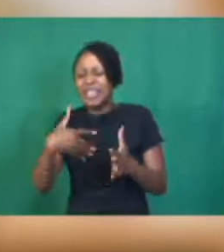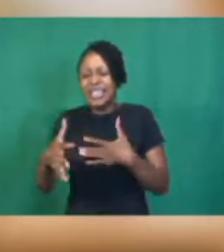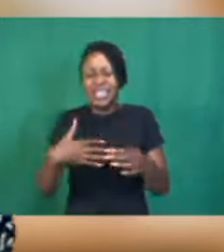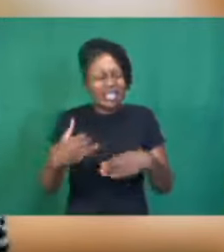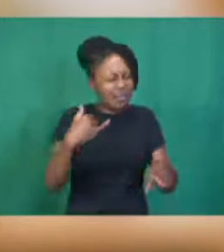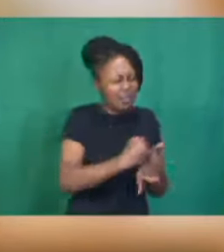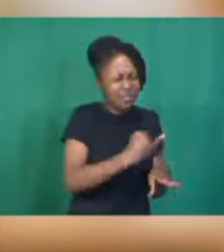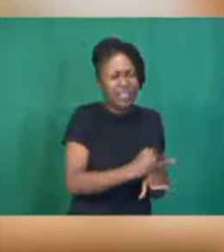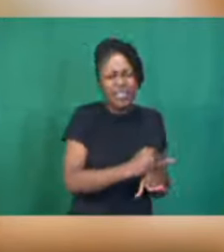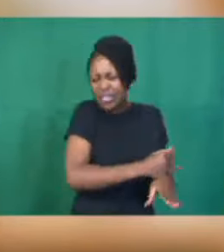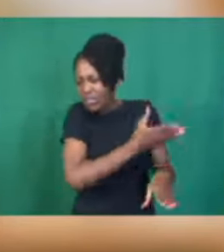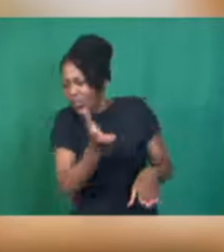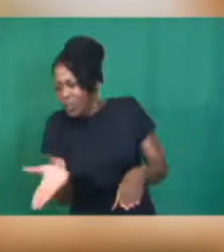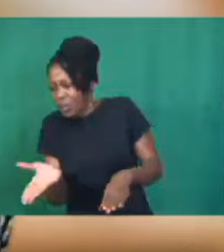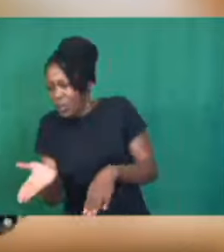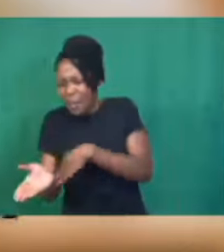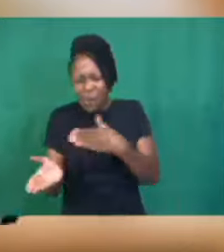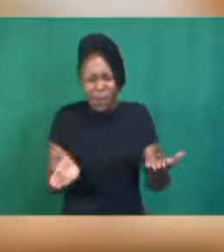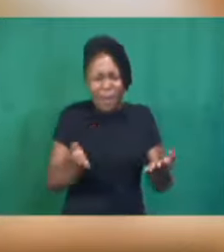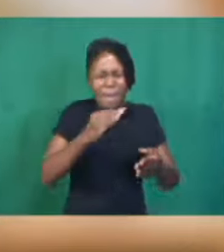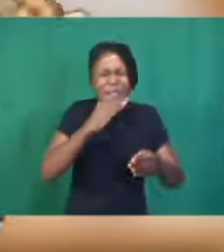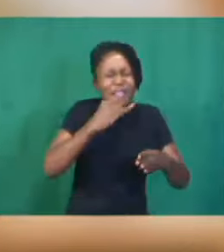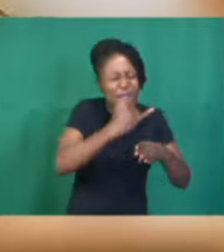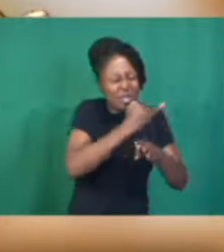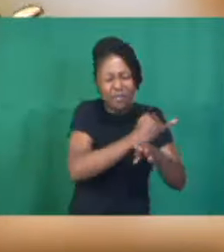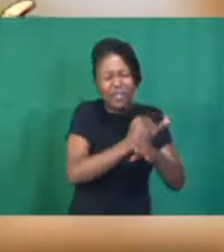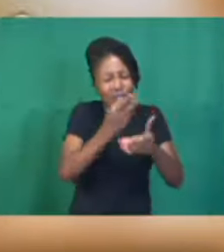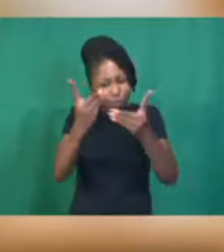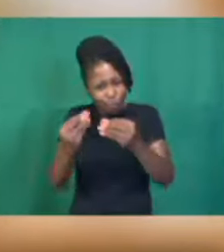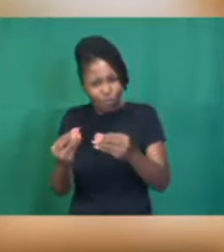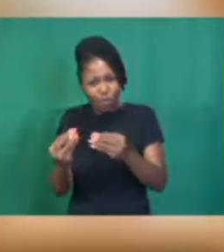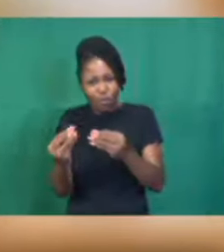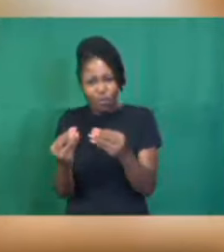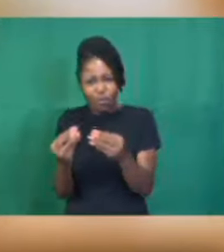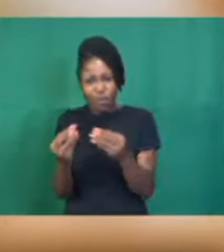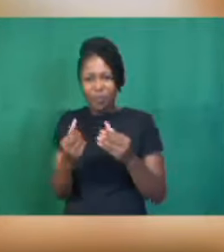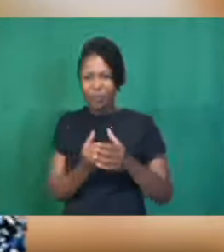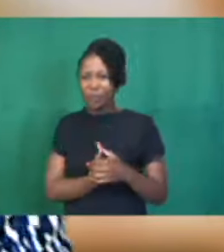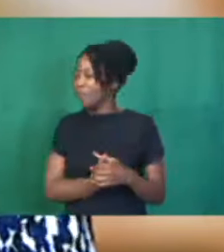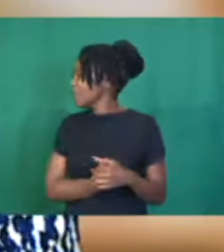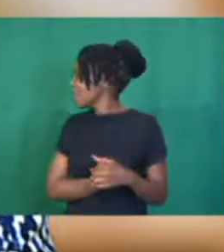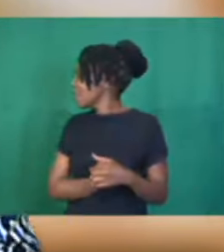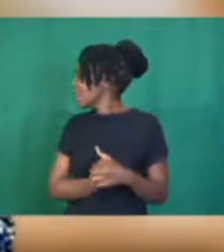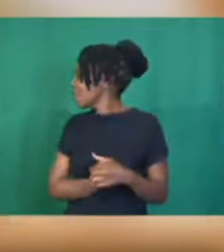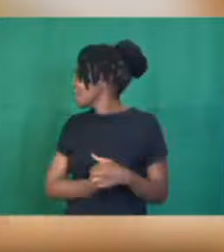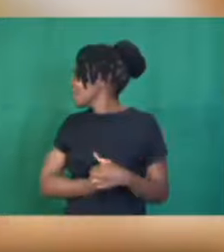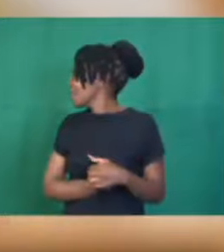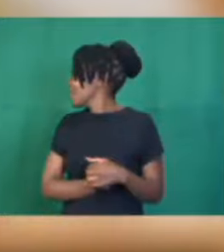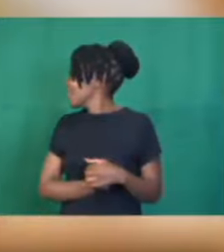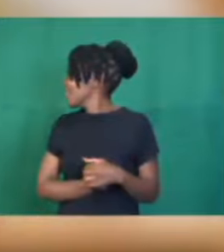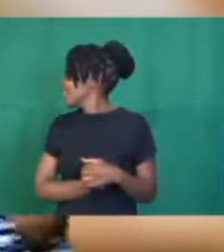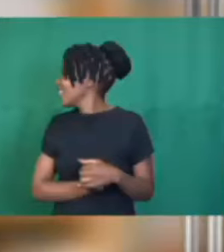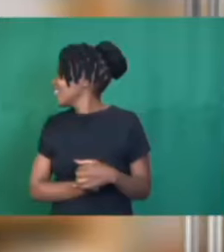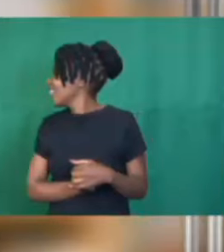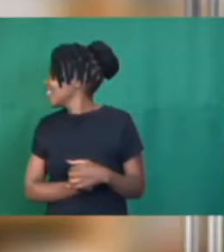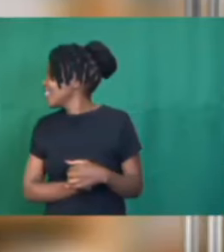going to be done at a fast pace. I hope she will slow me down if I'm too fast. I was just about